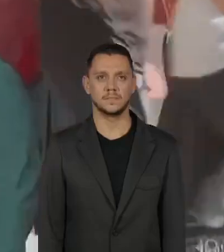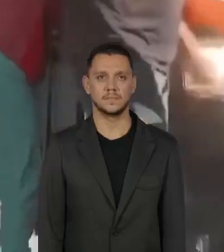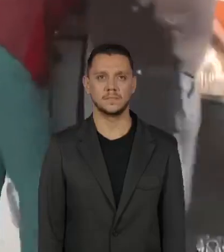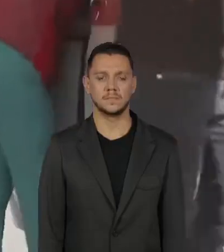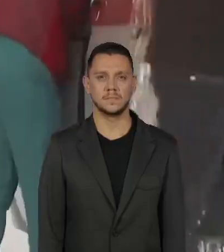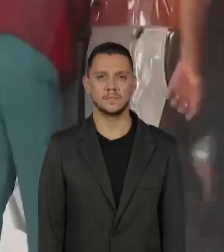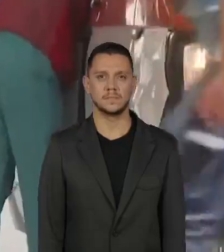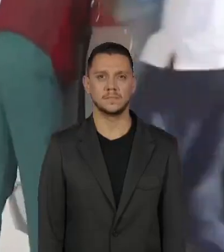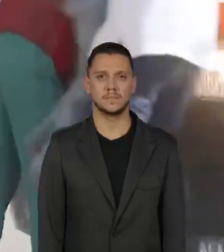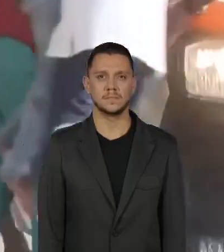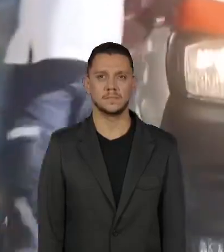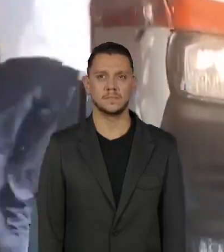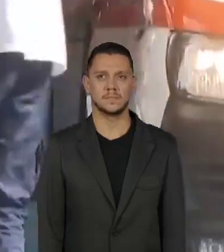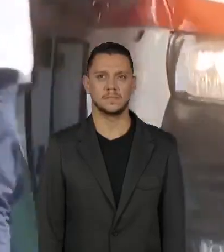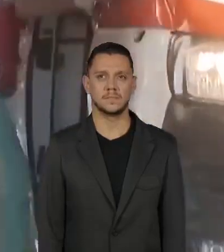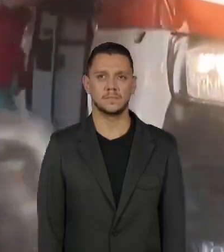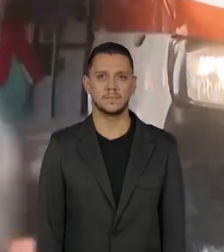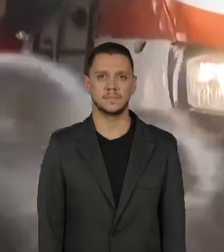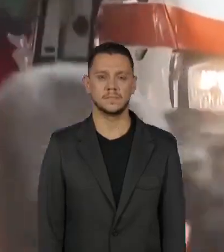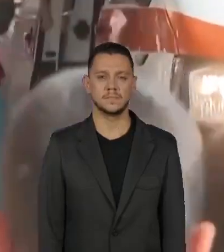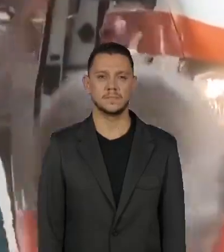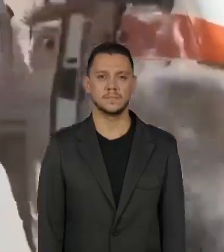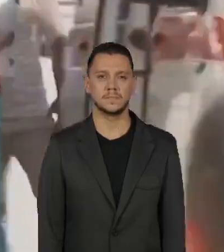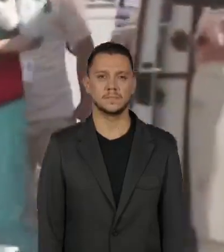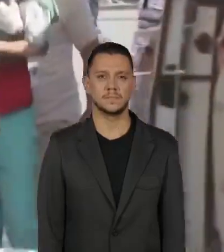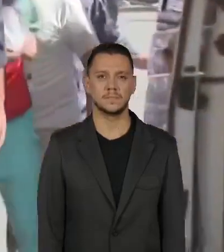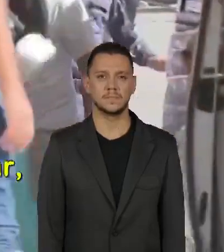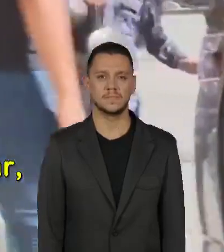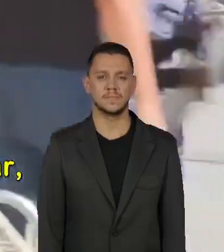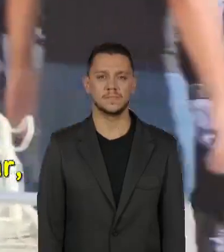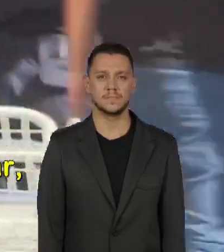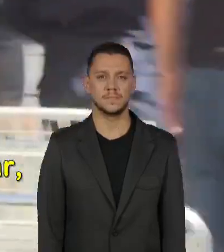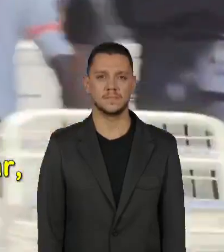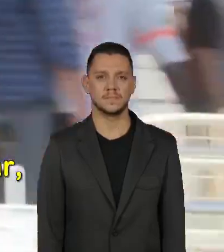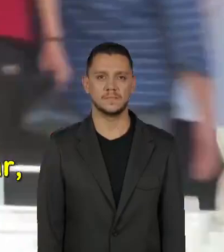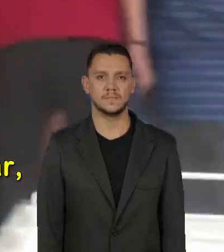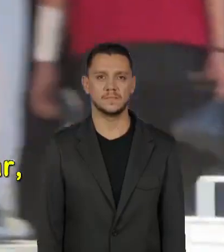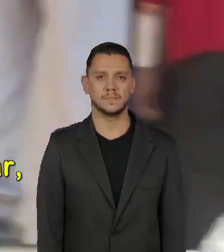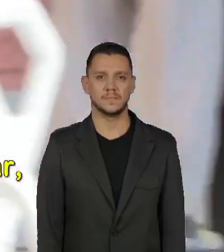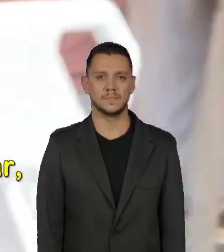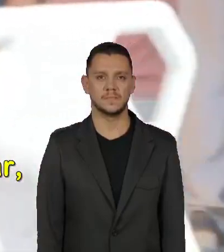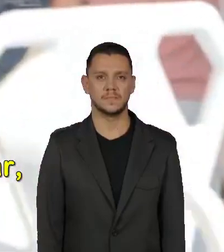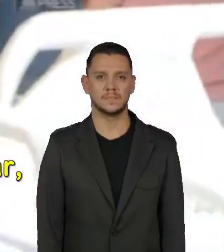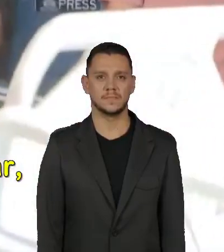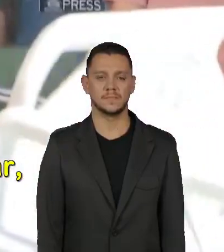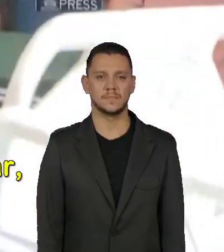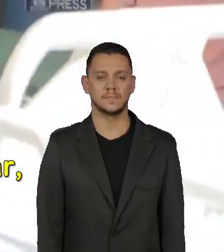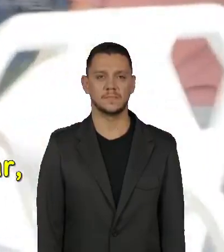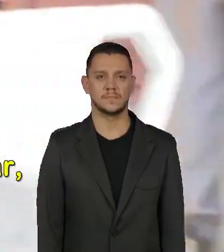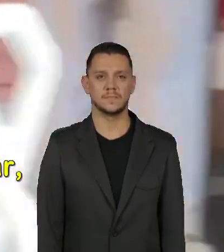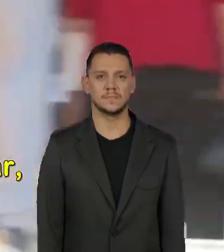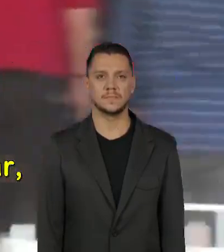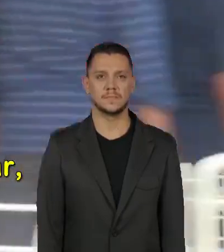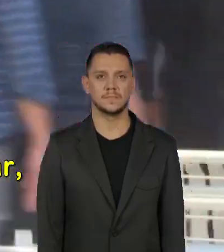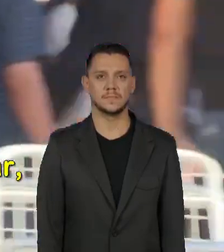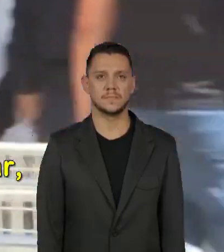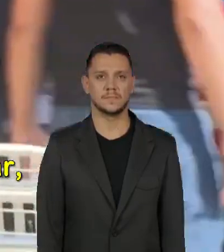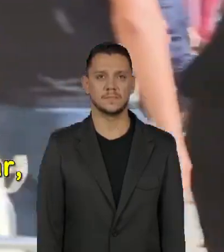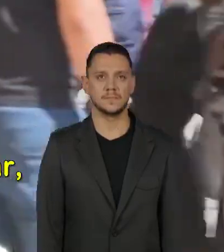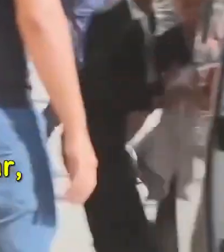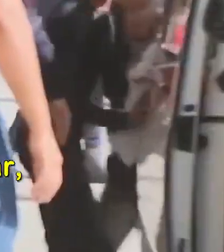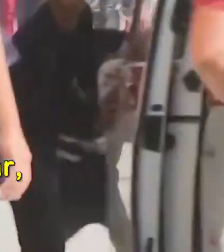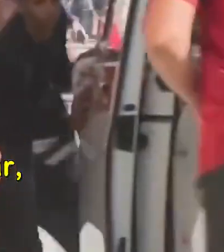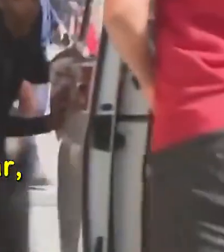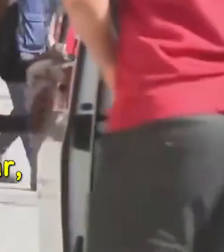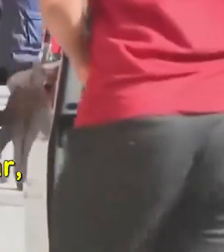medical facilities and hospitals functioning in northern Gaza, but even in southern Gaza these days, more than 70%